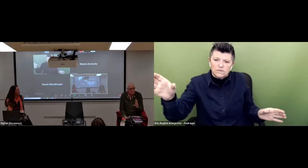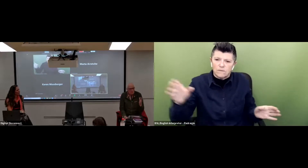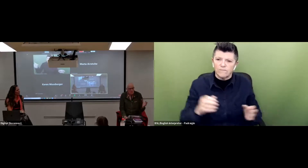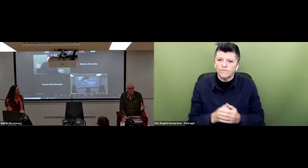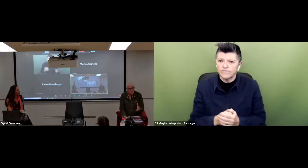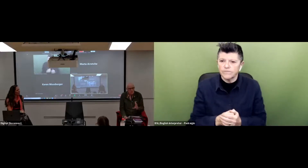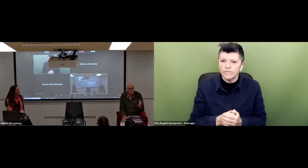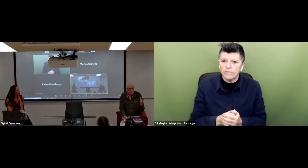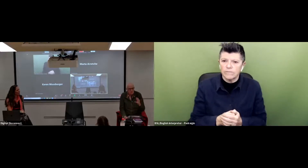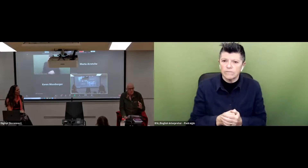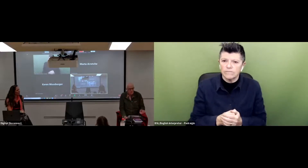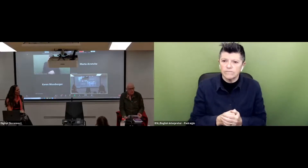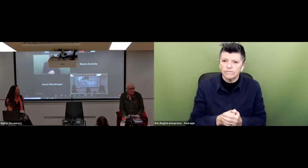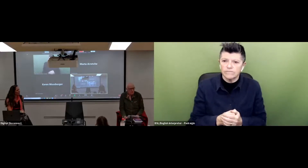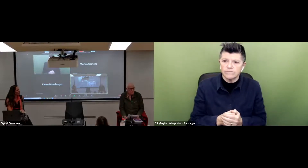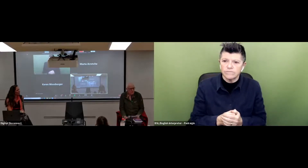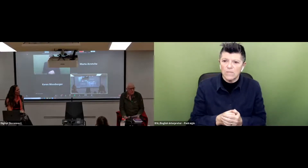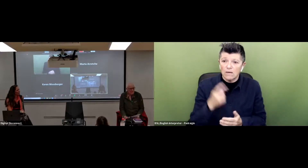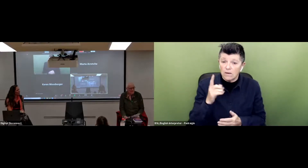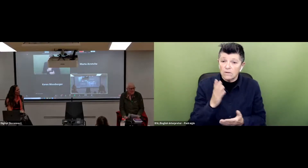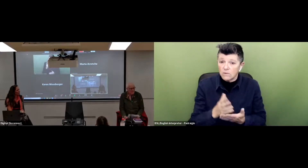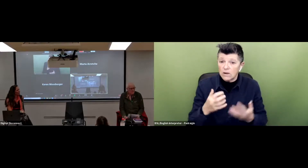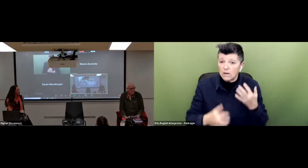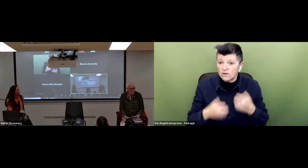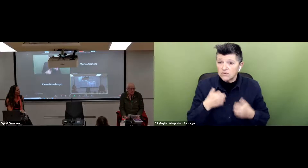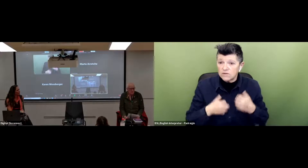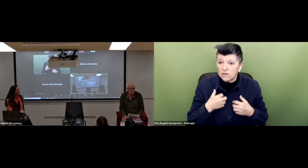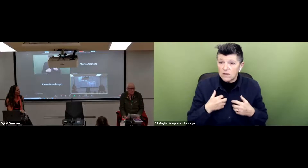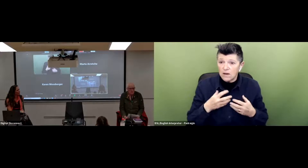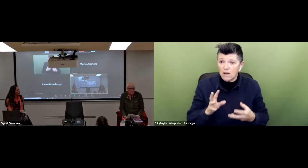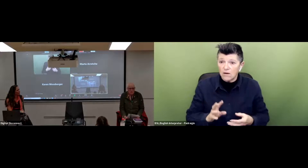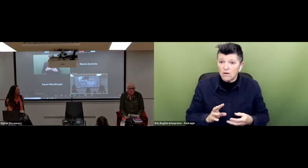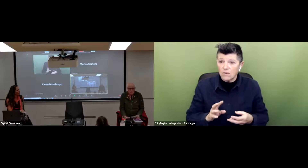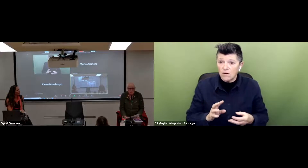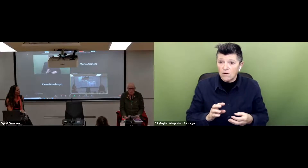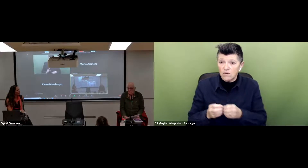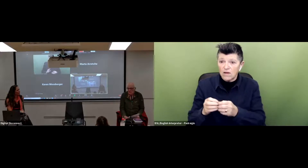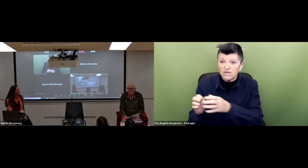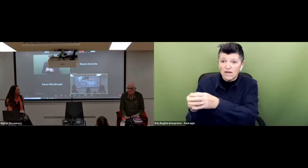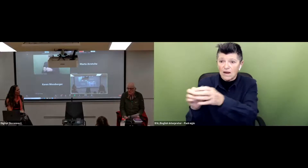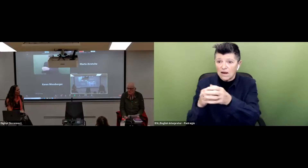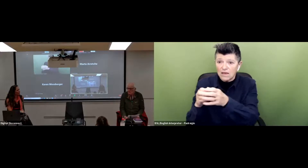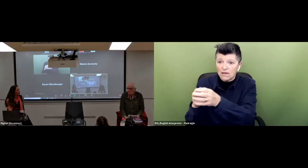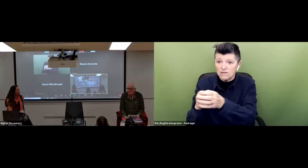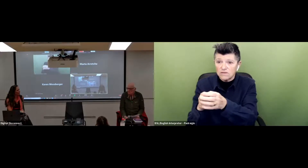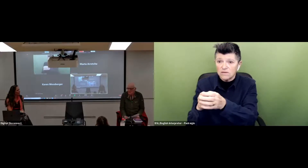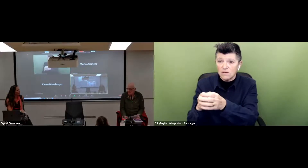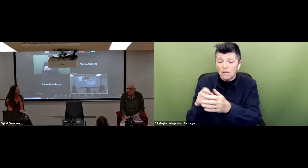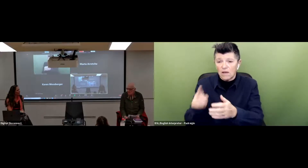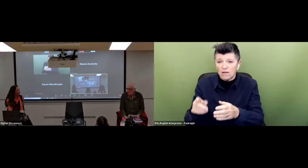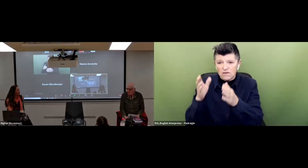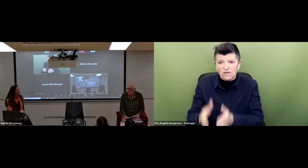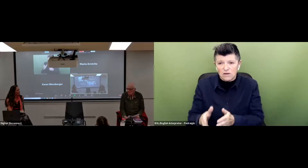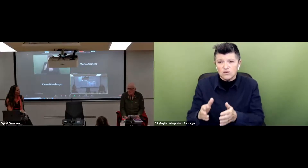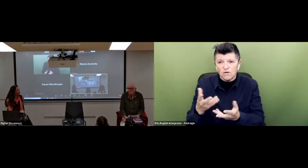think it's really interesting in terms of making elites central to the way we think about society these days, because elites are